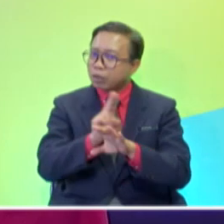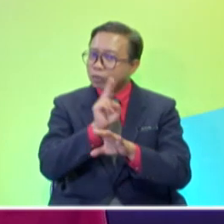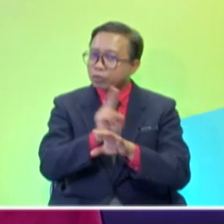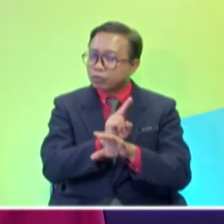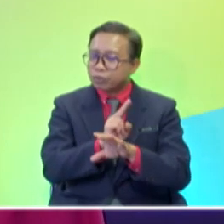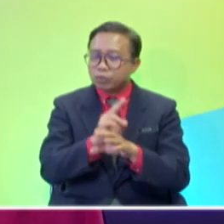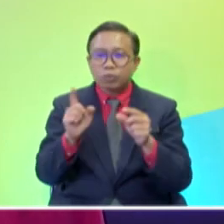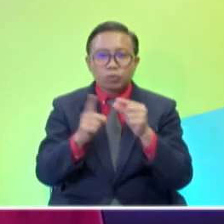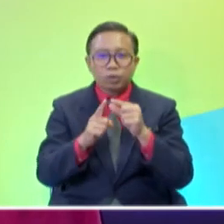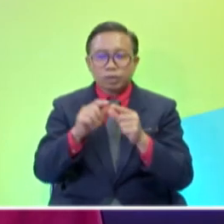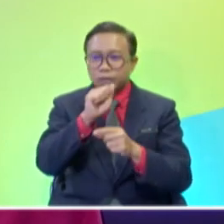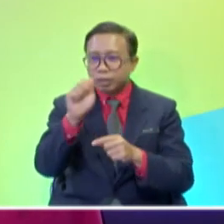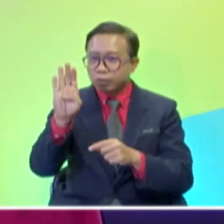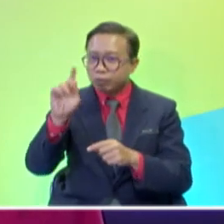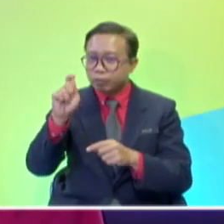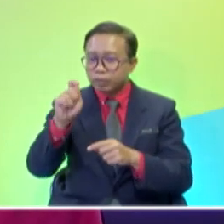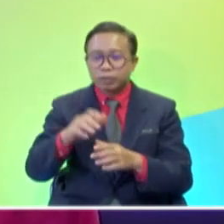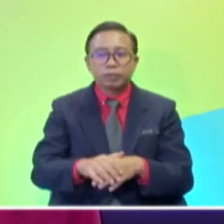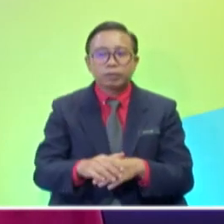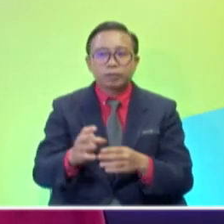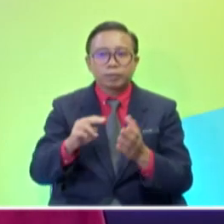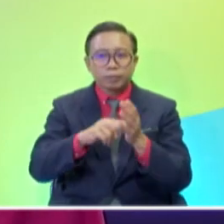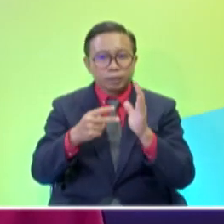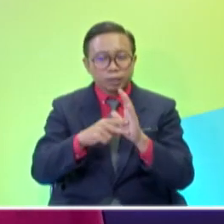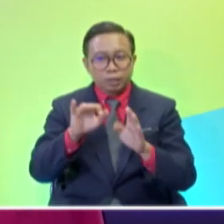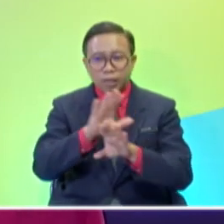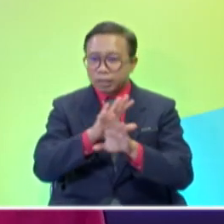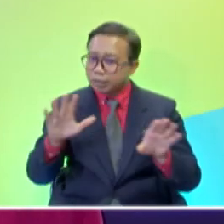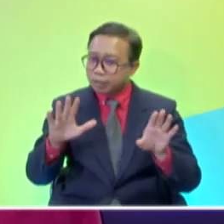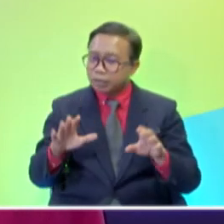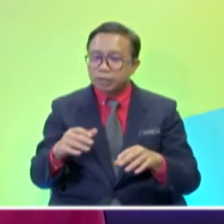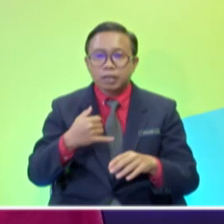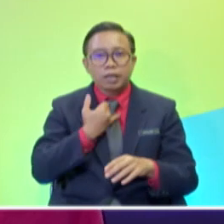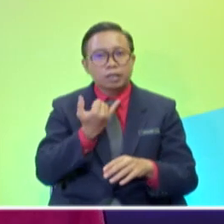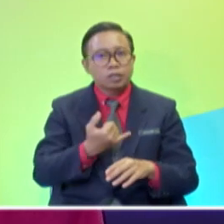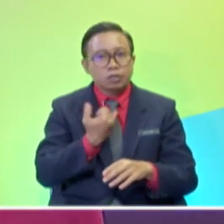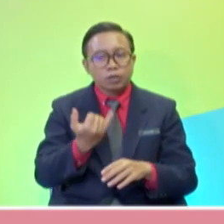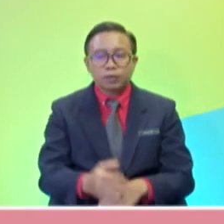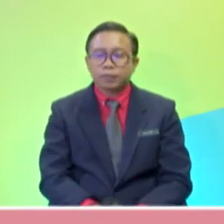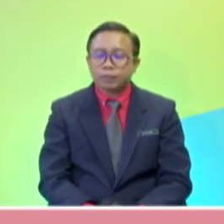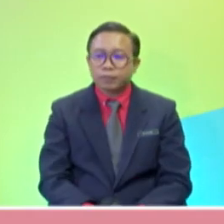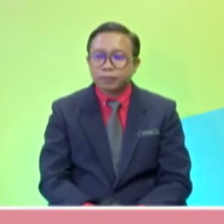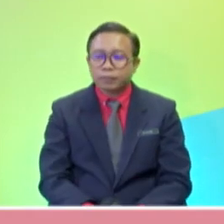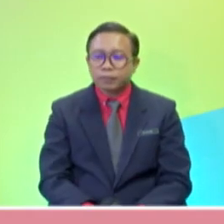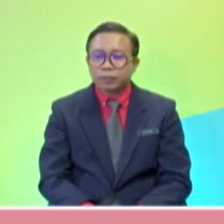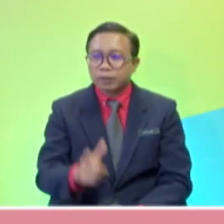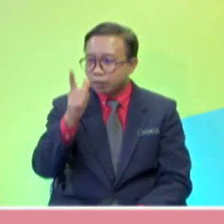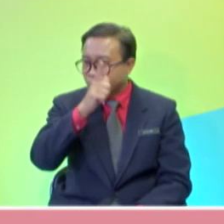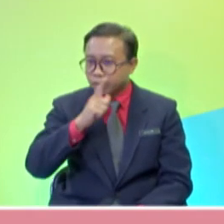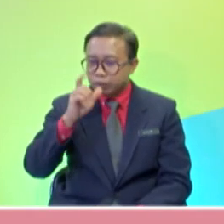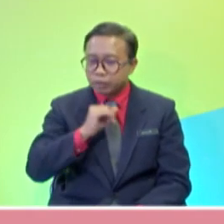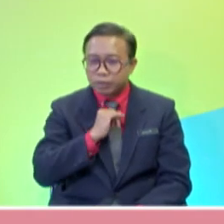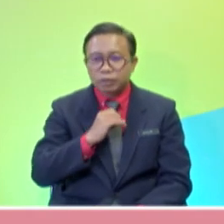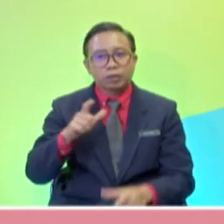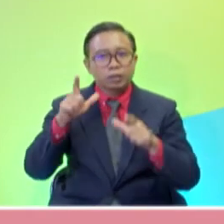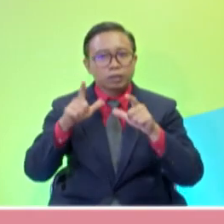a bit of a letdown, meaning I didn't really enjoy the lunch. And I even put